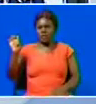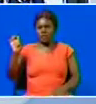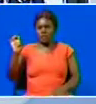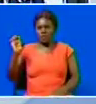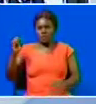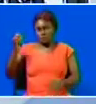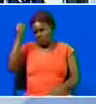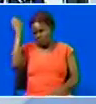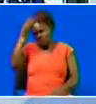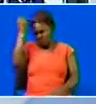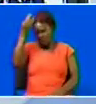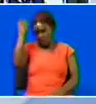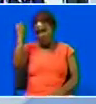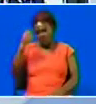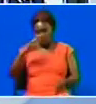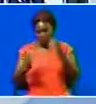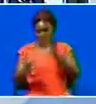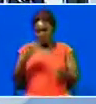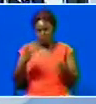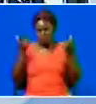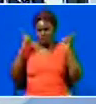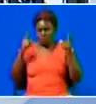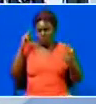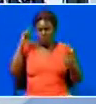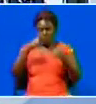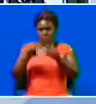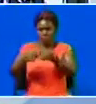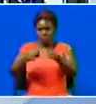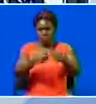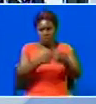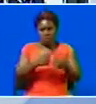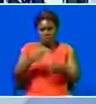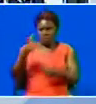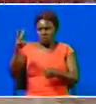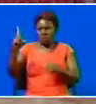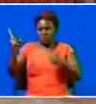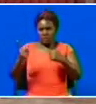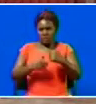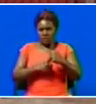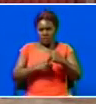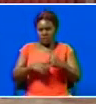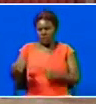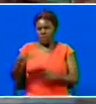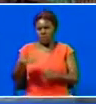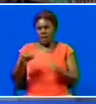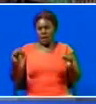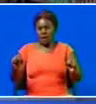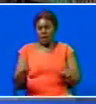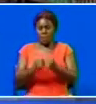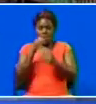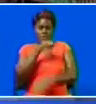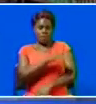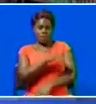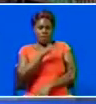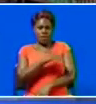Kibarani, Mombasa. Ironically, the consignment was meant for destruction in 2016. The raid was conducted this evening